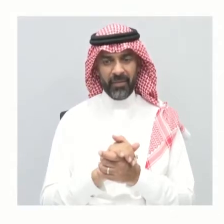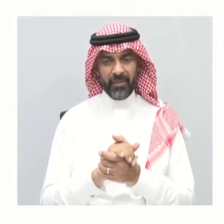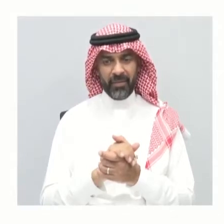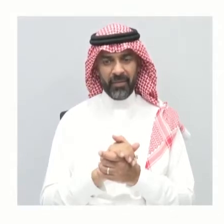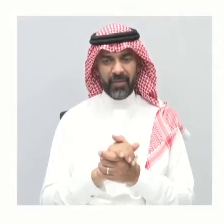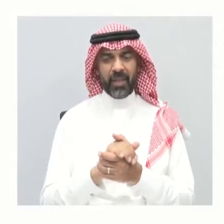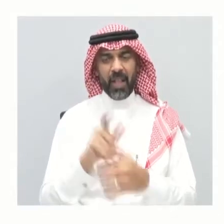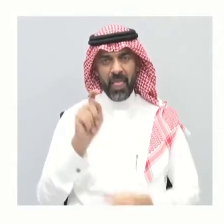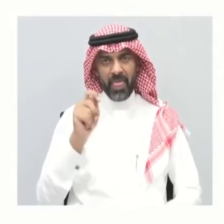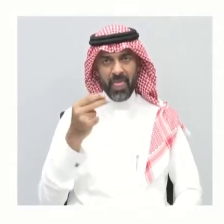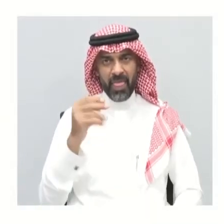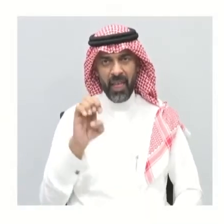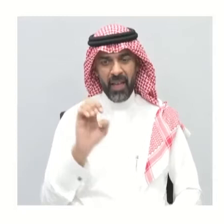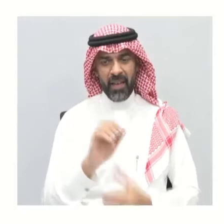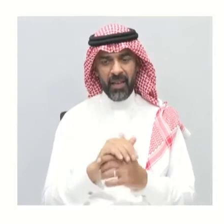the